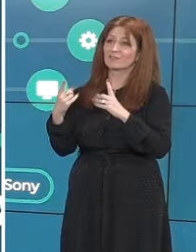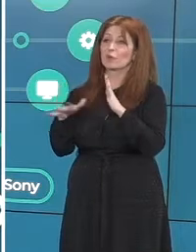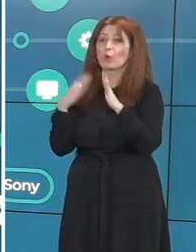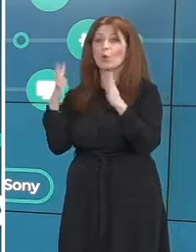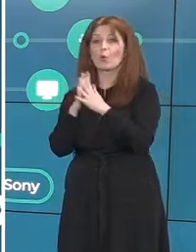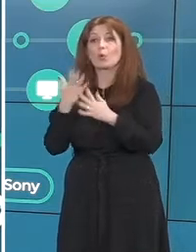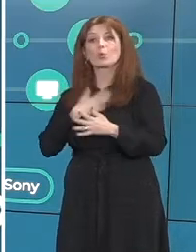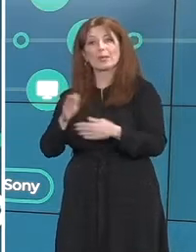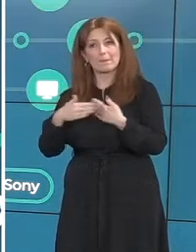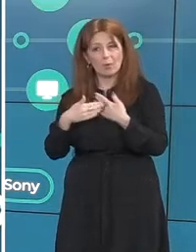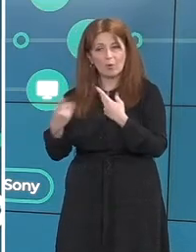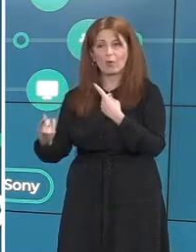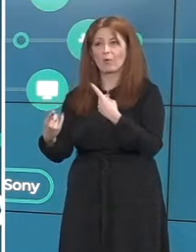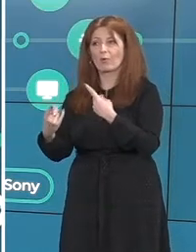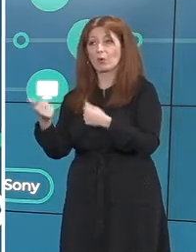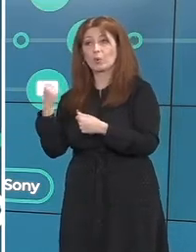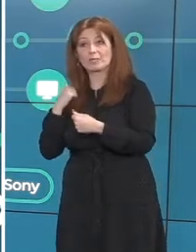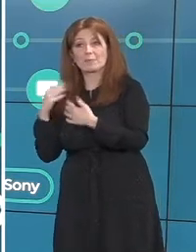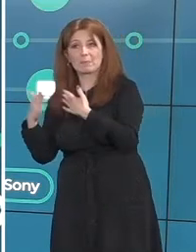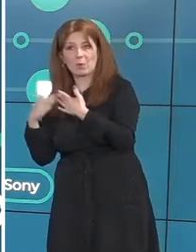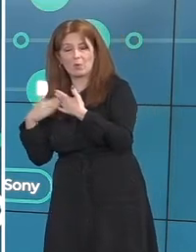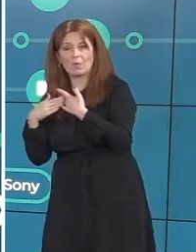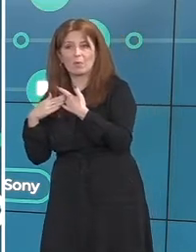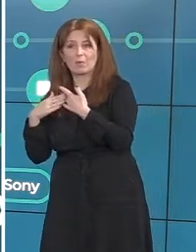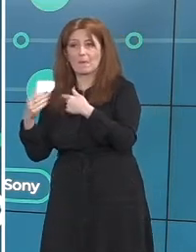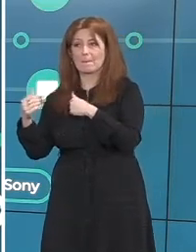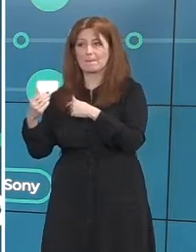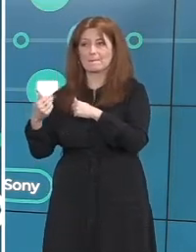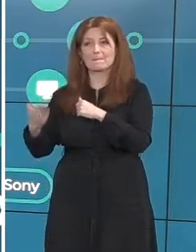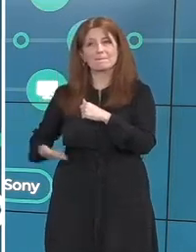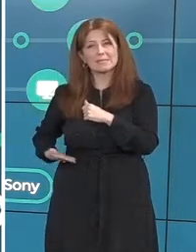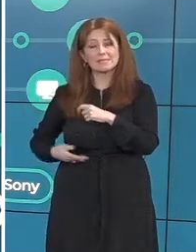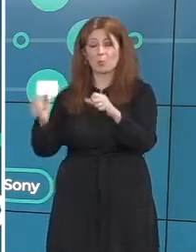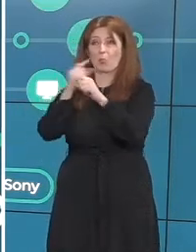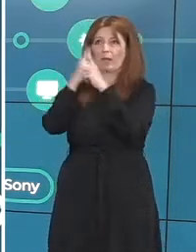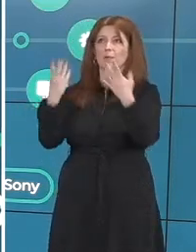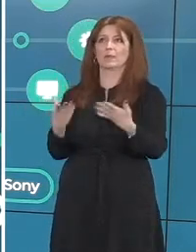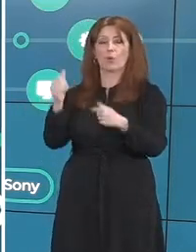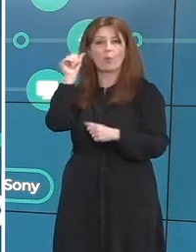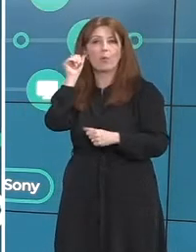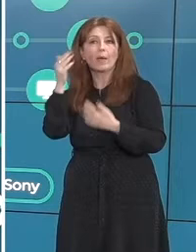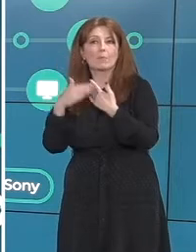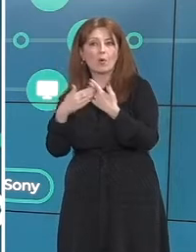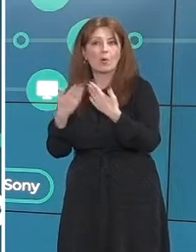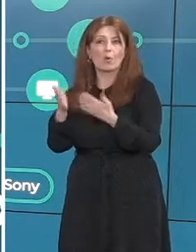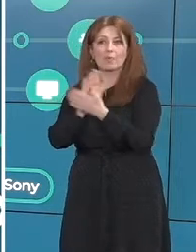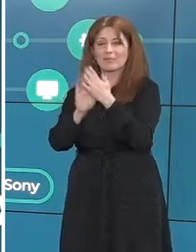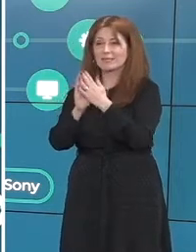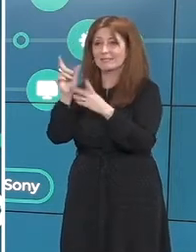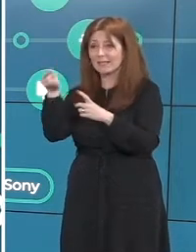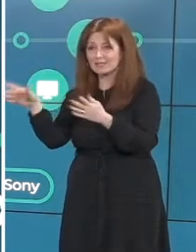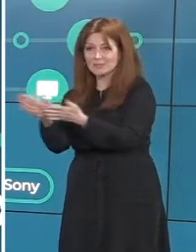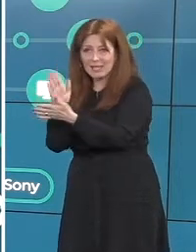more businesses waking up to the multitude of benefits, better customer experience, more happier customers,